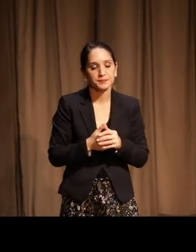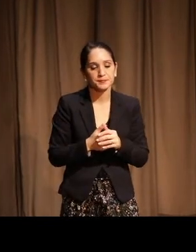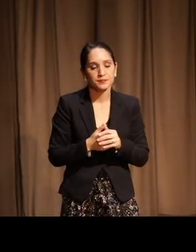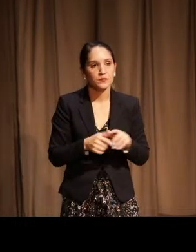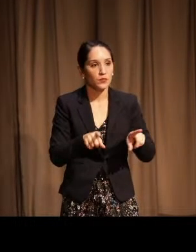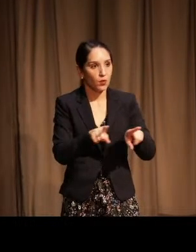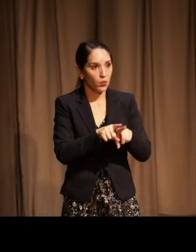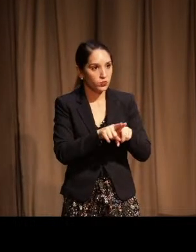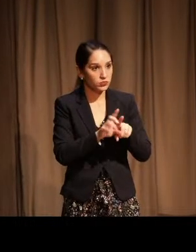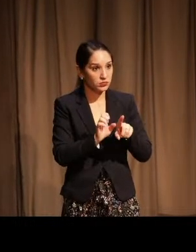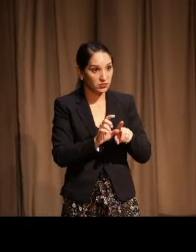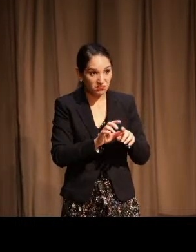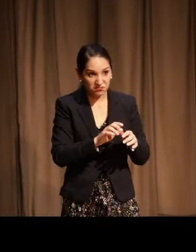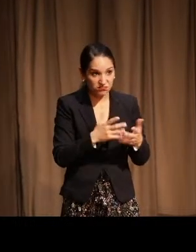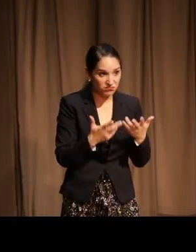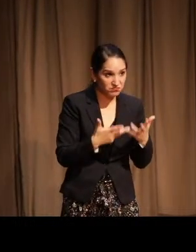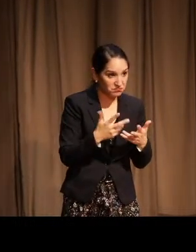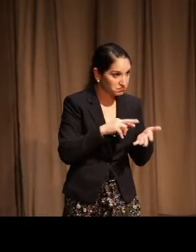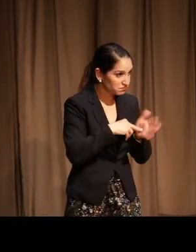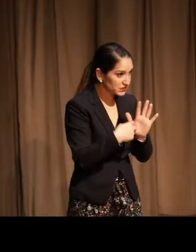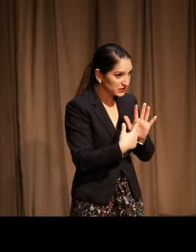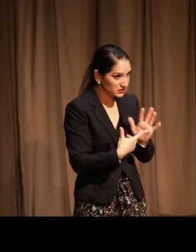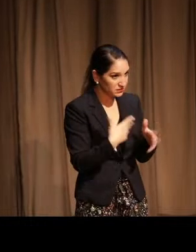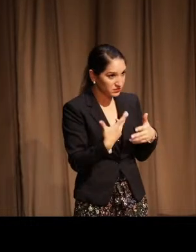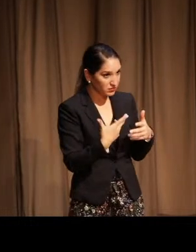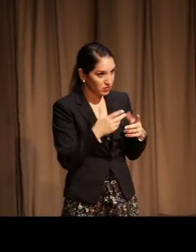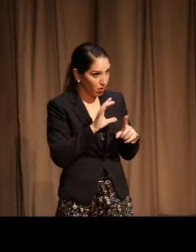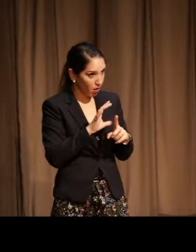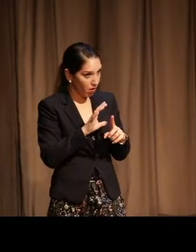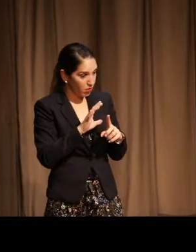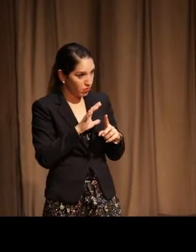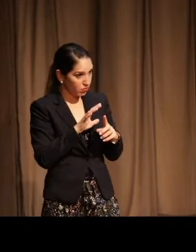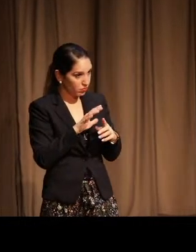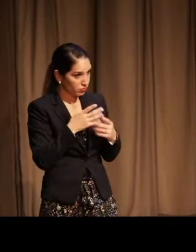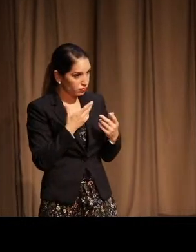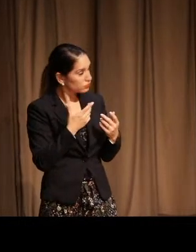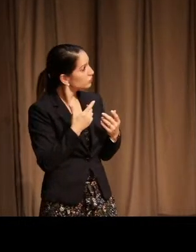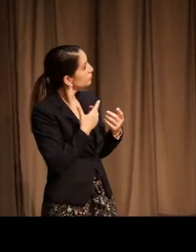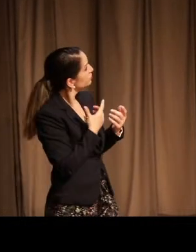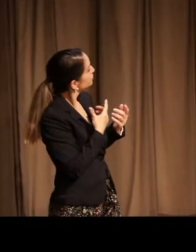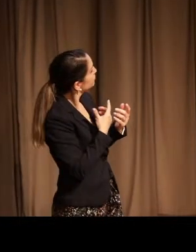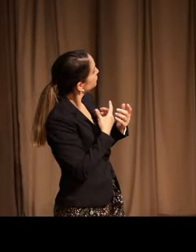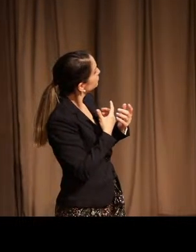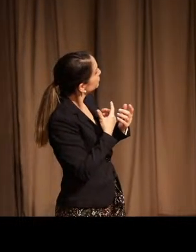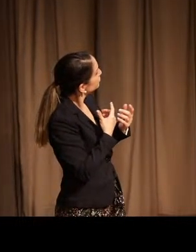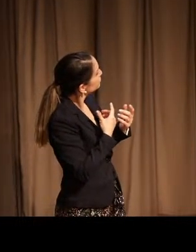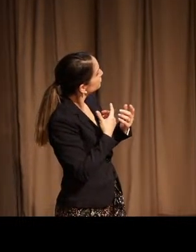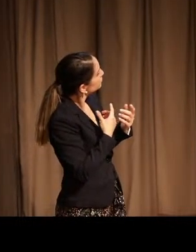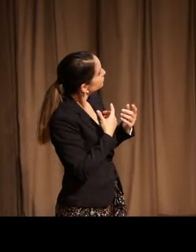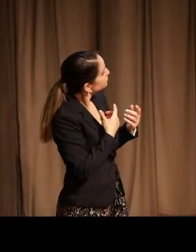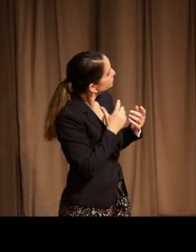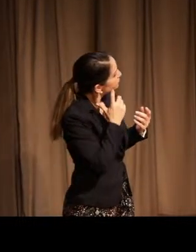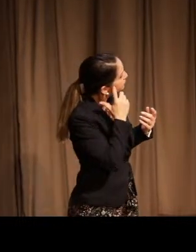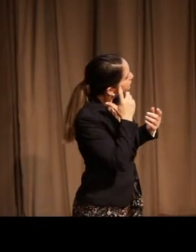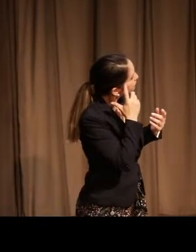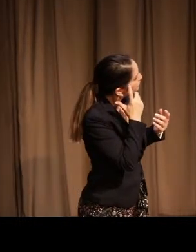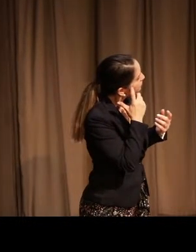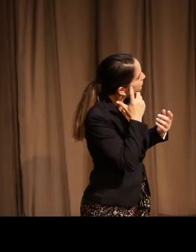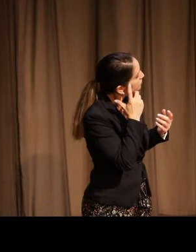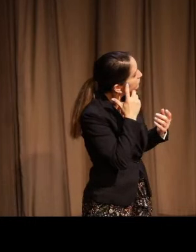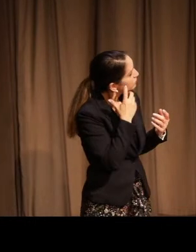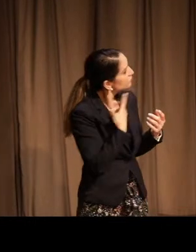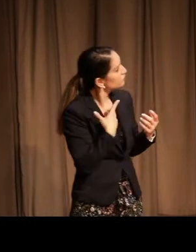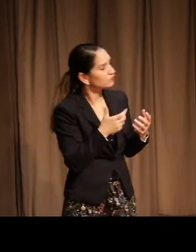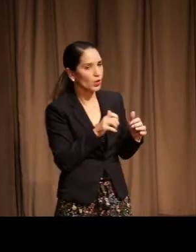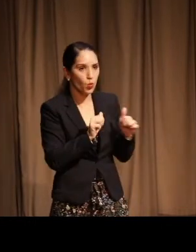translates into ecology. Yeah, ecology without class struggle is just gardening. It's a phrase.